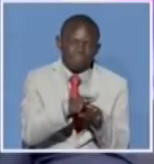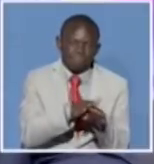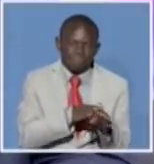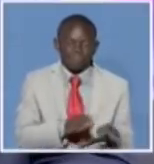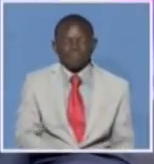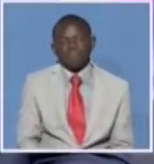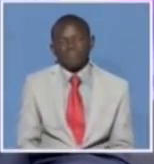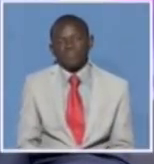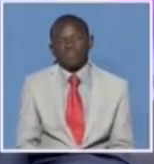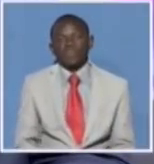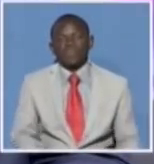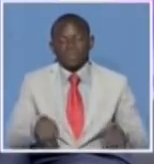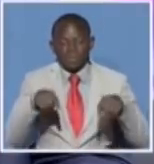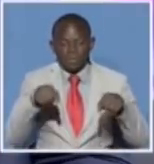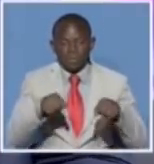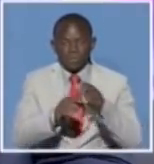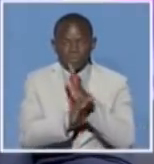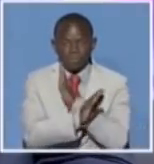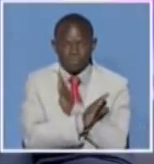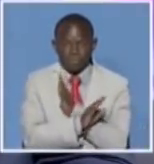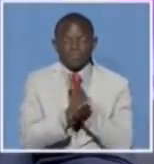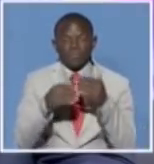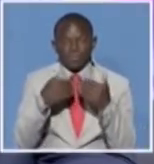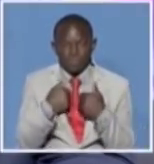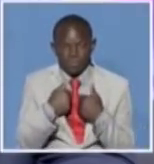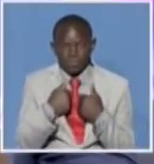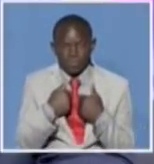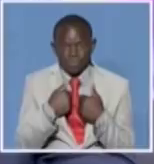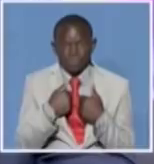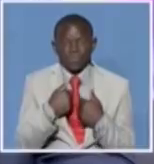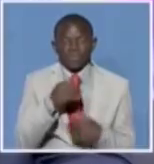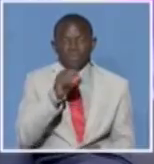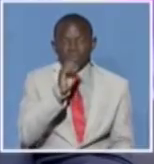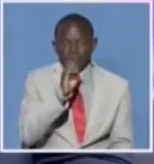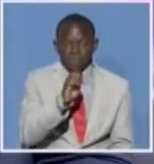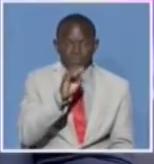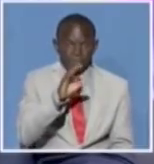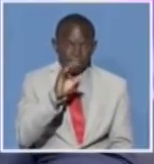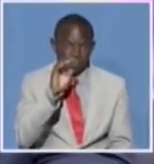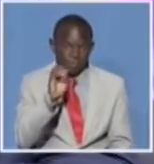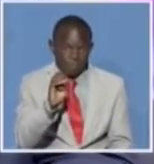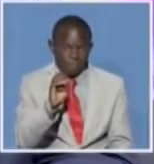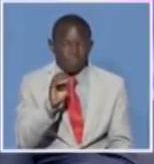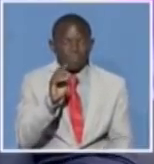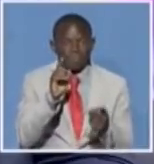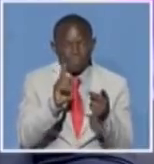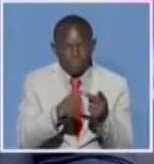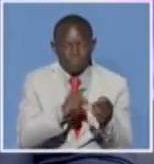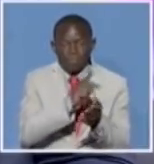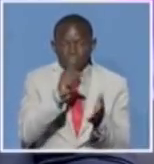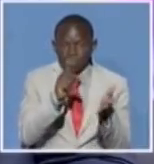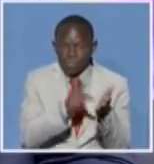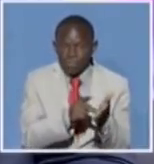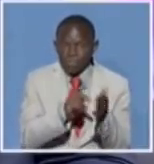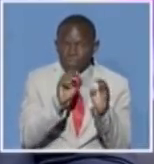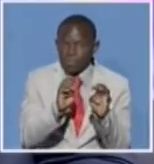primary, secondary, and tertiary. Now, at each or at different levels, there are certain competencies that